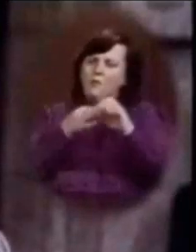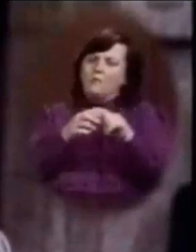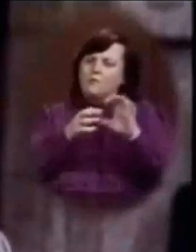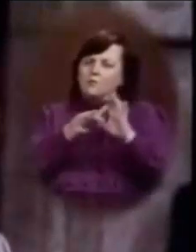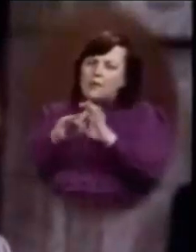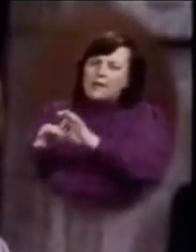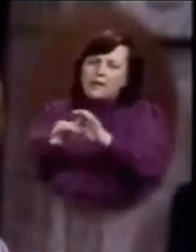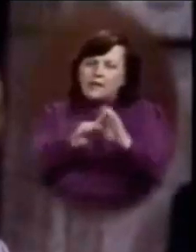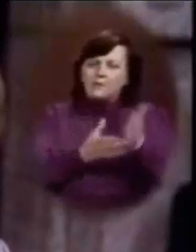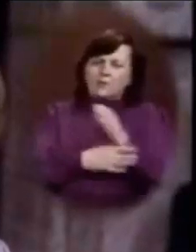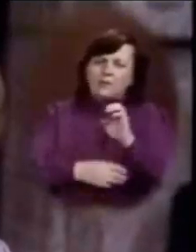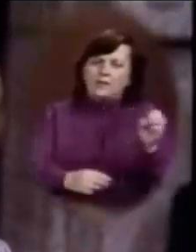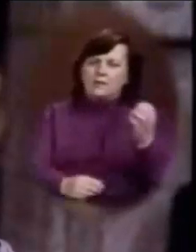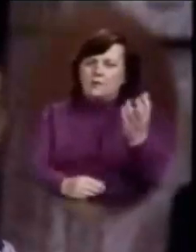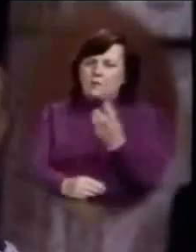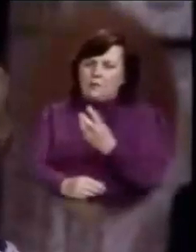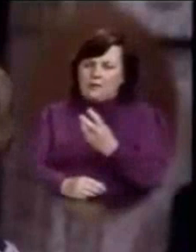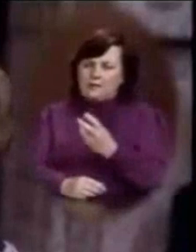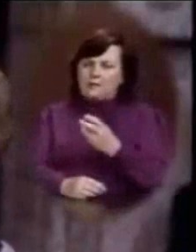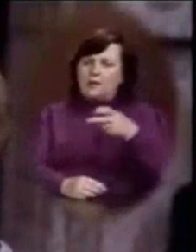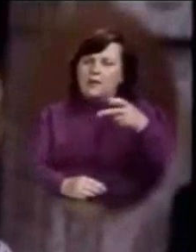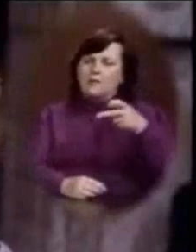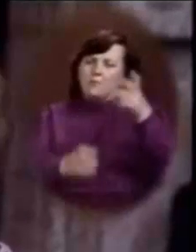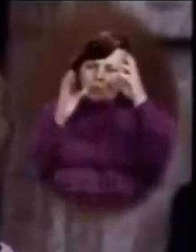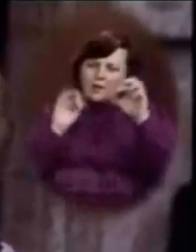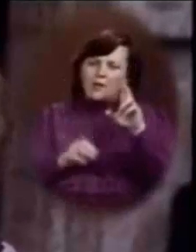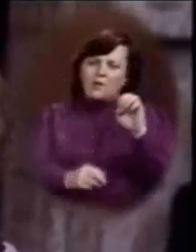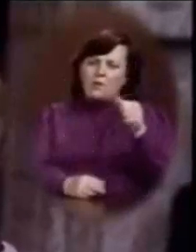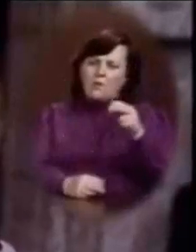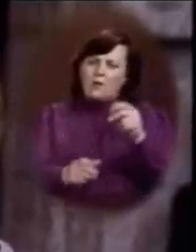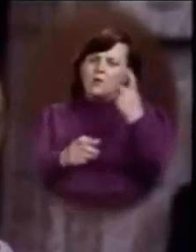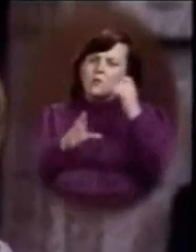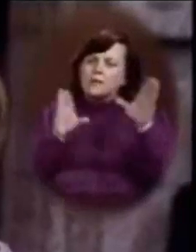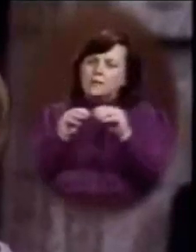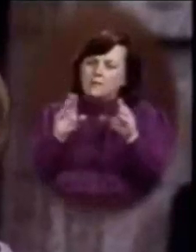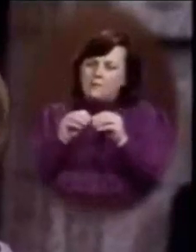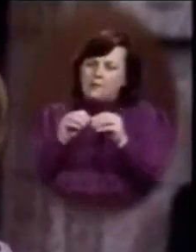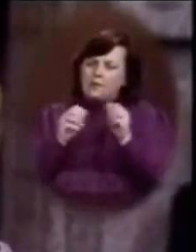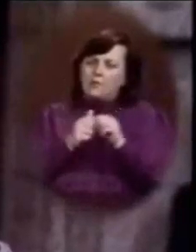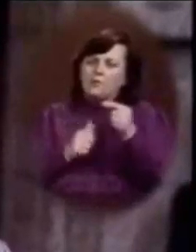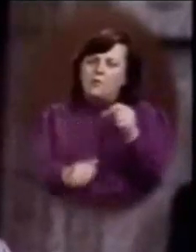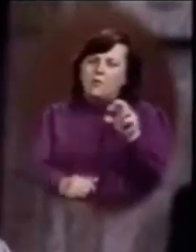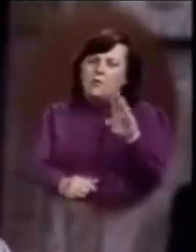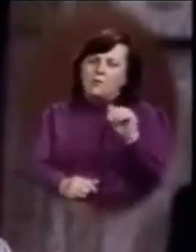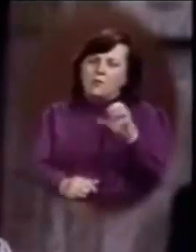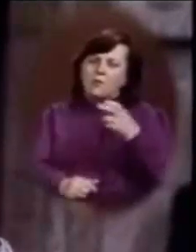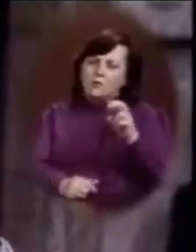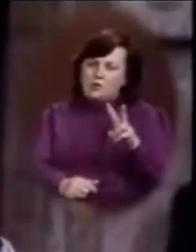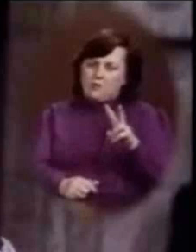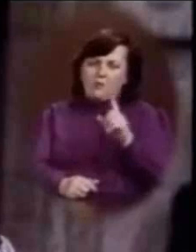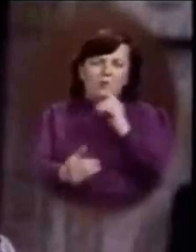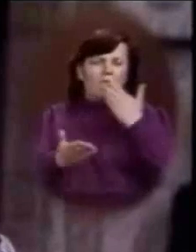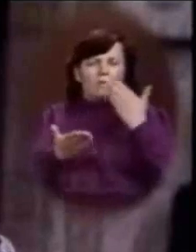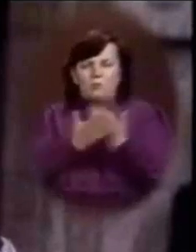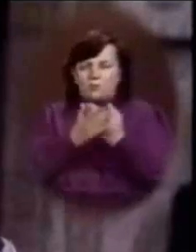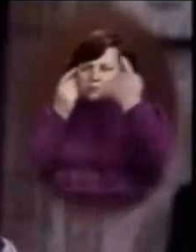President Reagan's recent summit meeting in Moscow with Mr. Gorbachev was an historic success. A new chapter